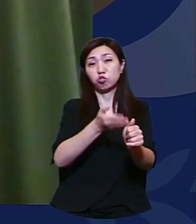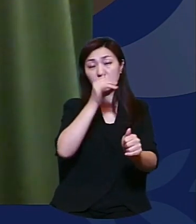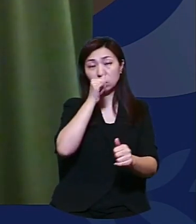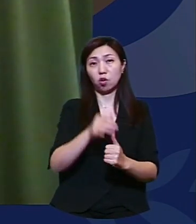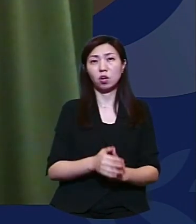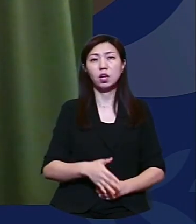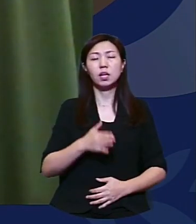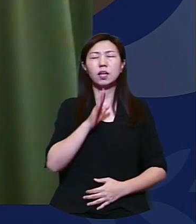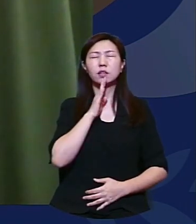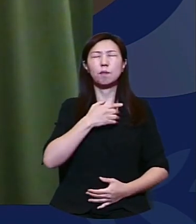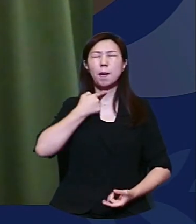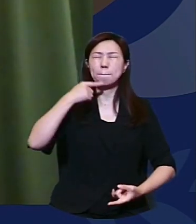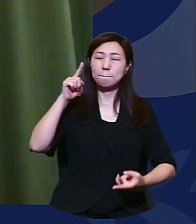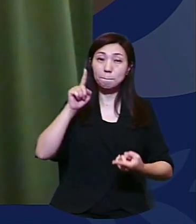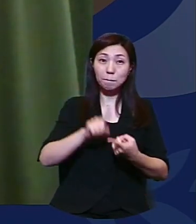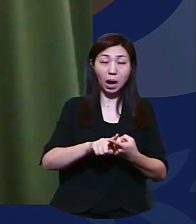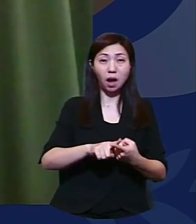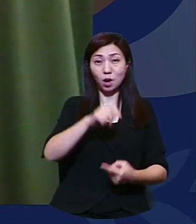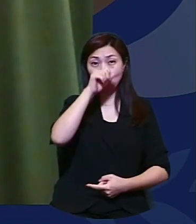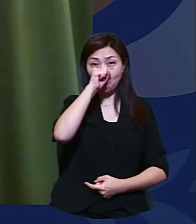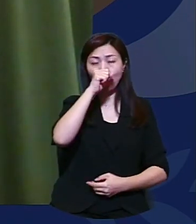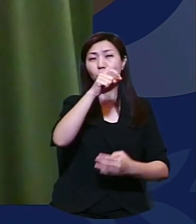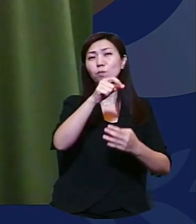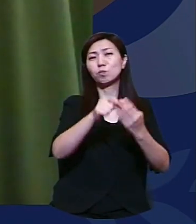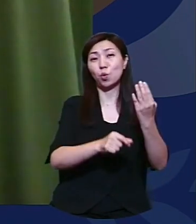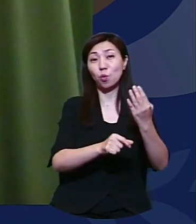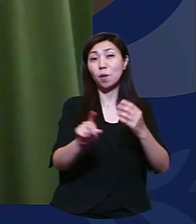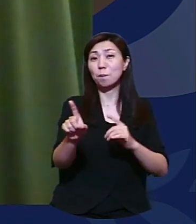really need to highlight, is that of Youth Mappers.